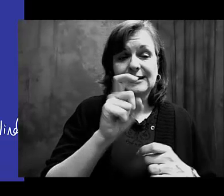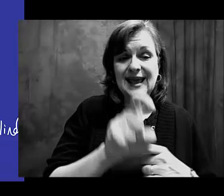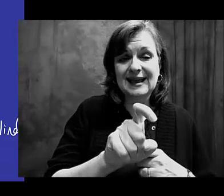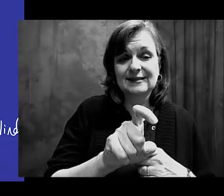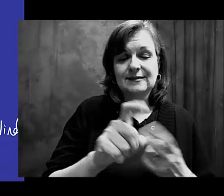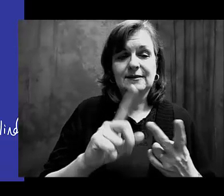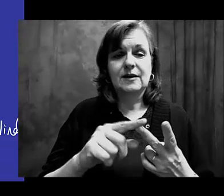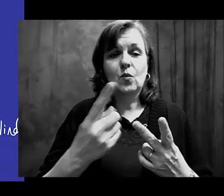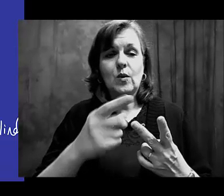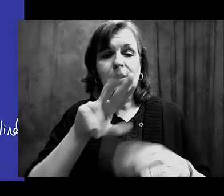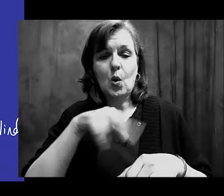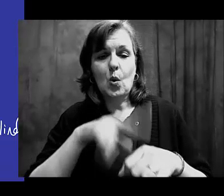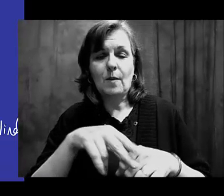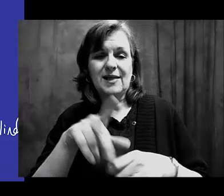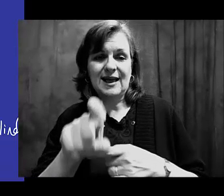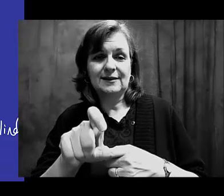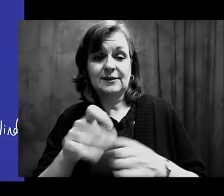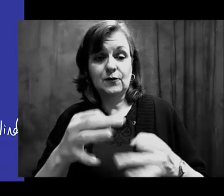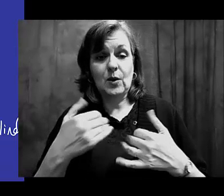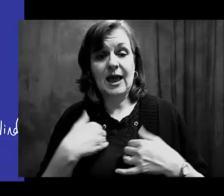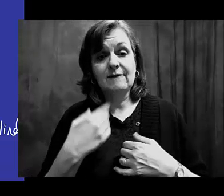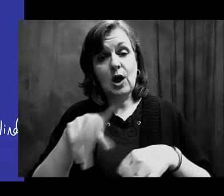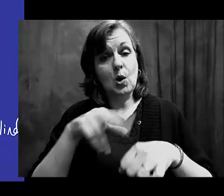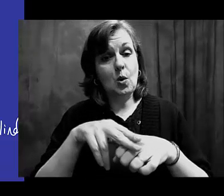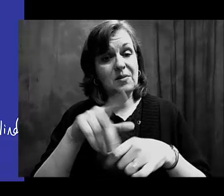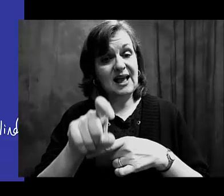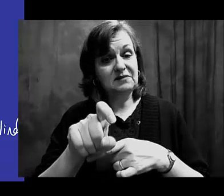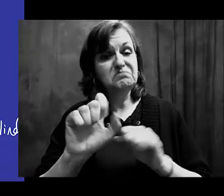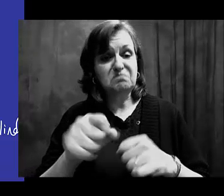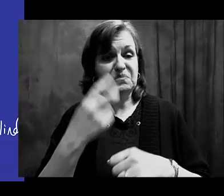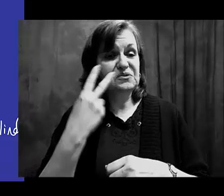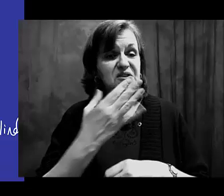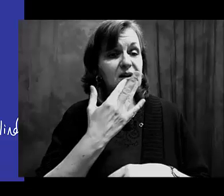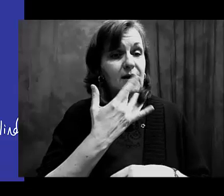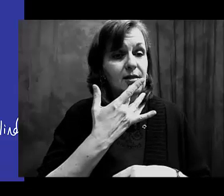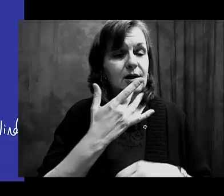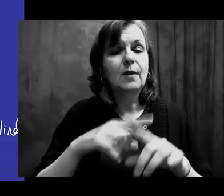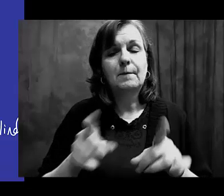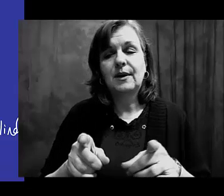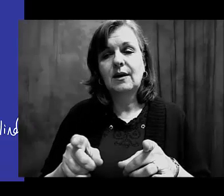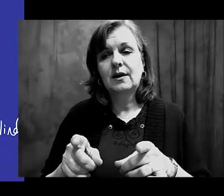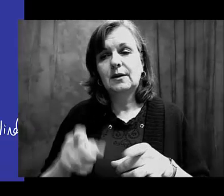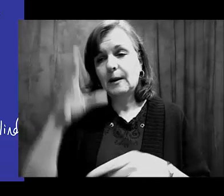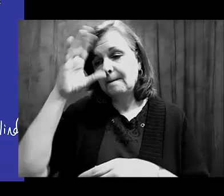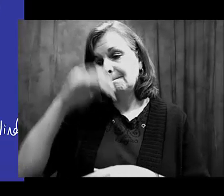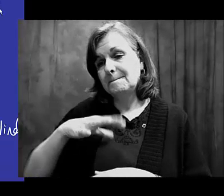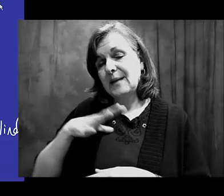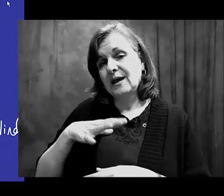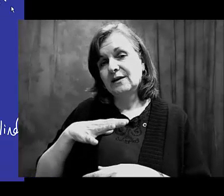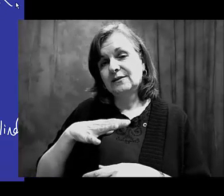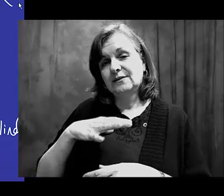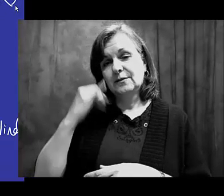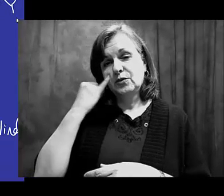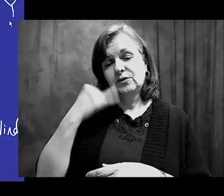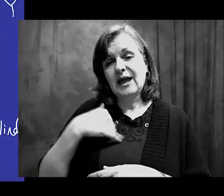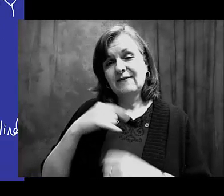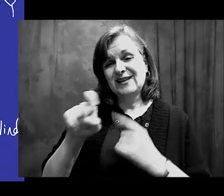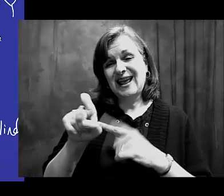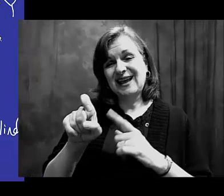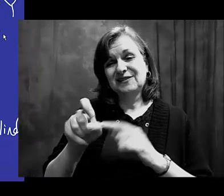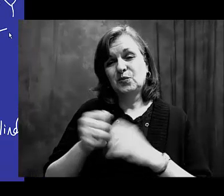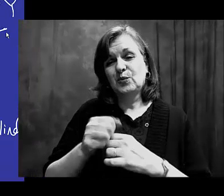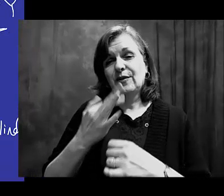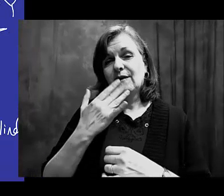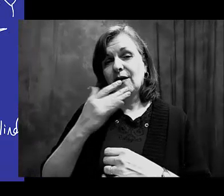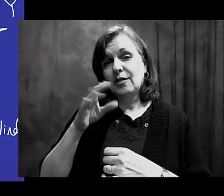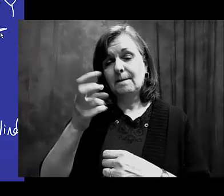typically you have normal color vision. But in males, if you inherit a colorblind X and you have a Y,